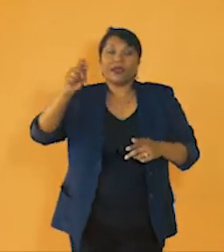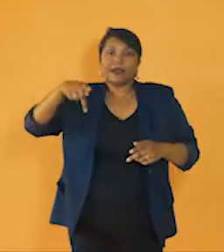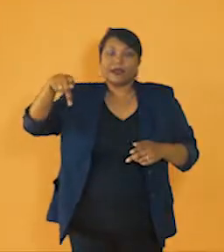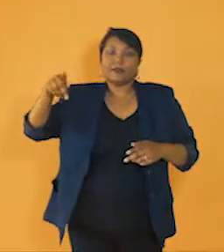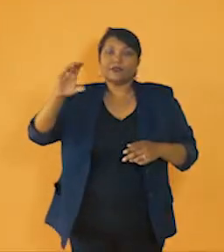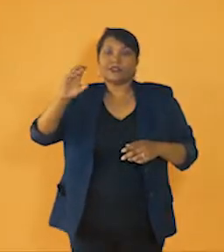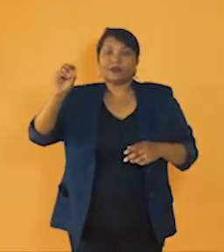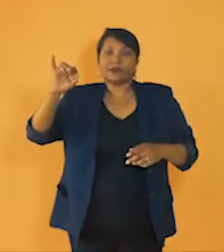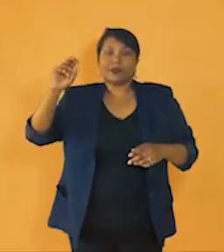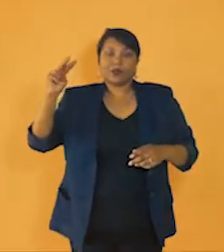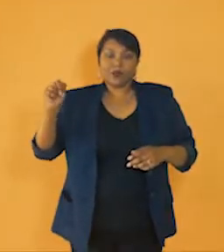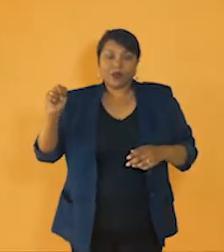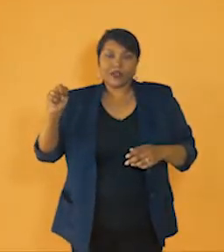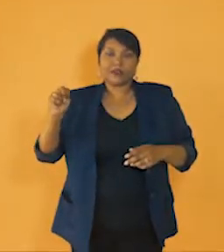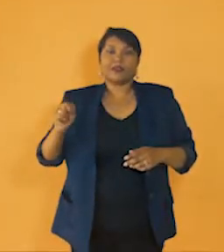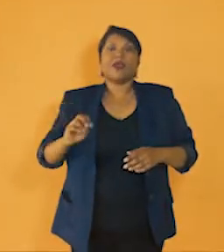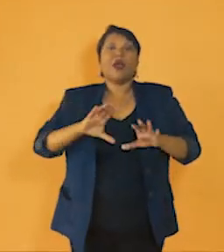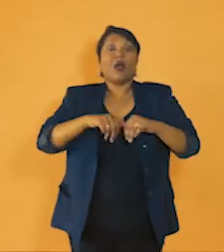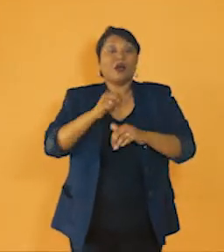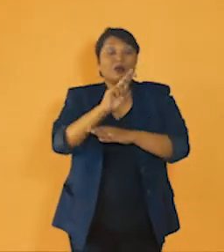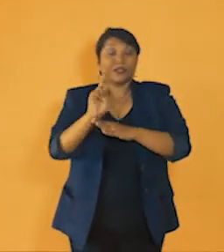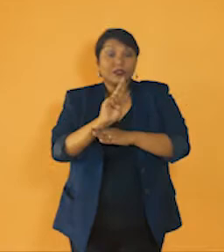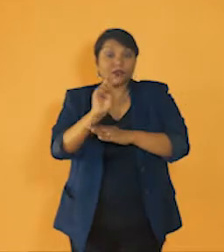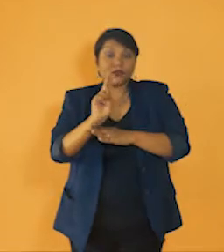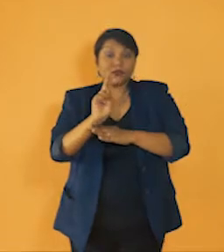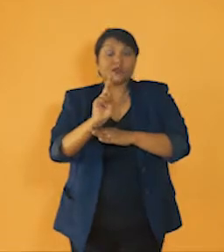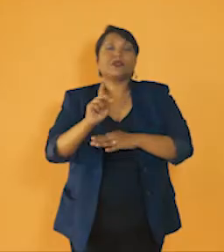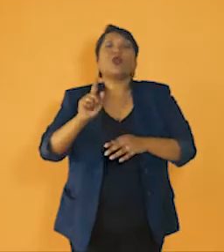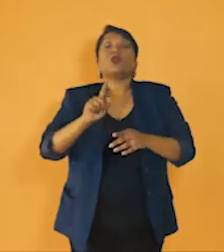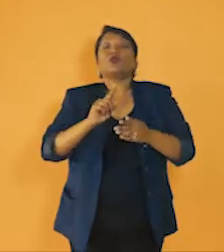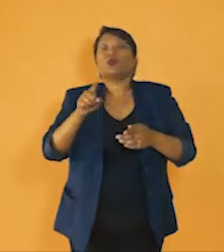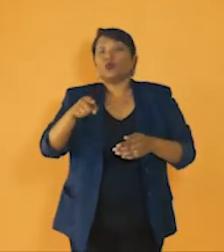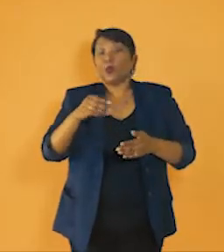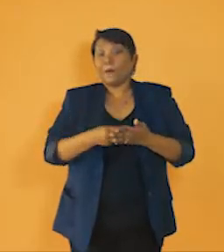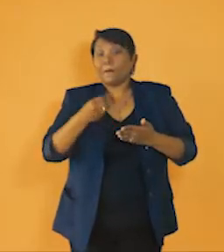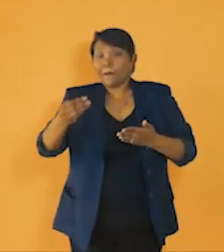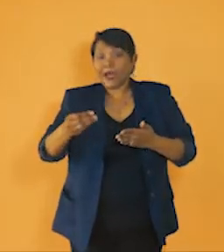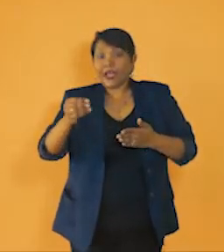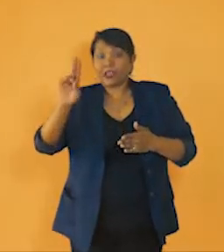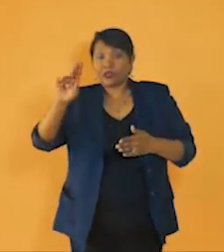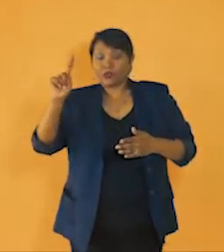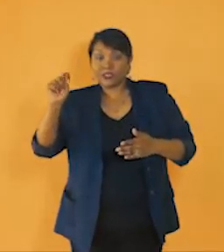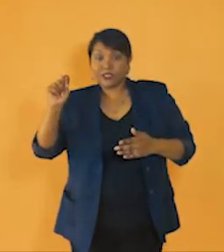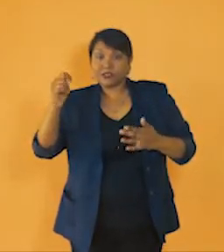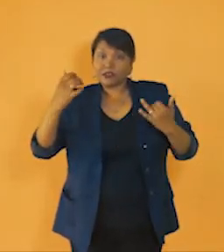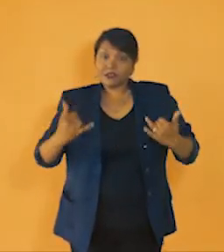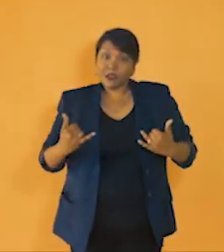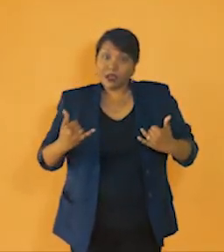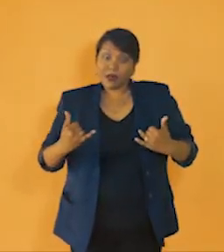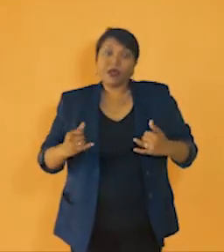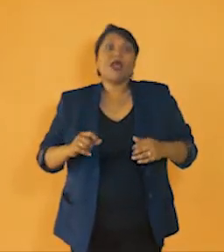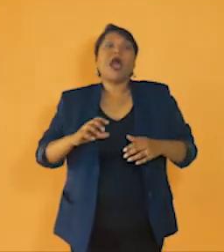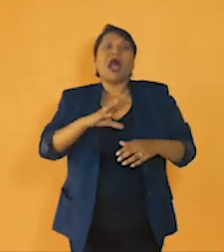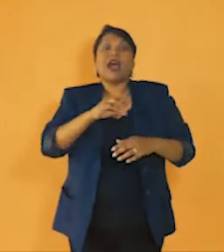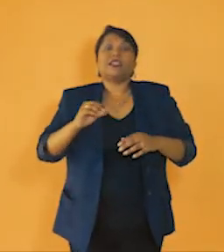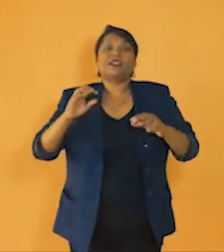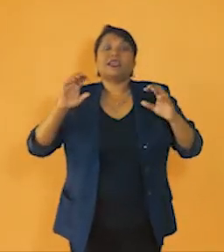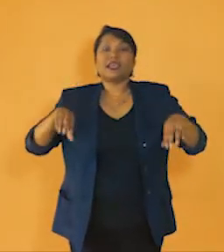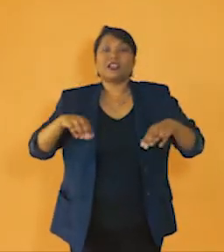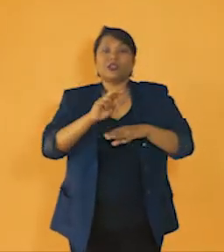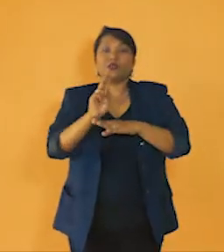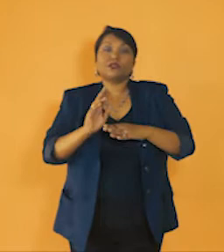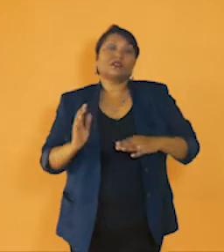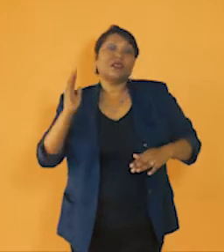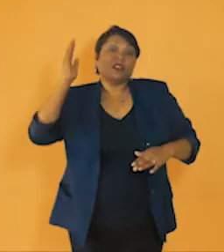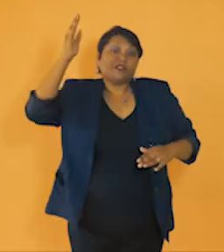features. Often called app coins or user tokens, utility tokens provide users with future access to a product